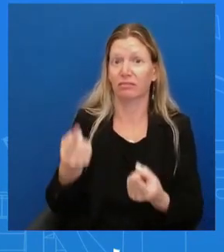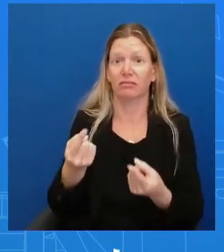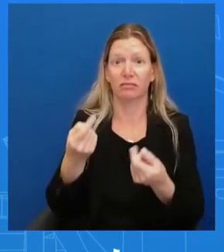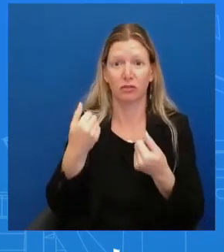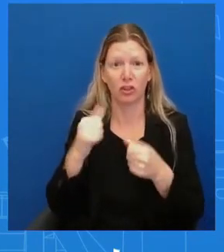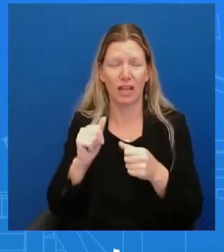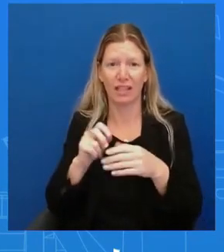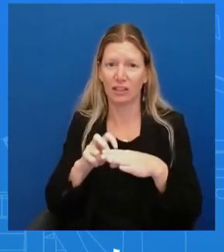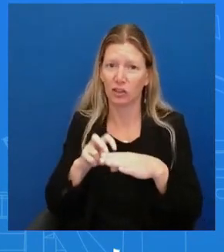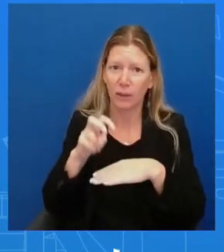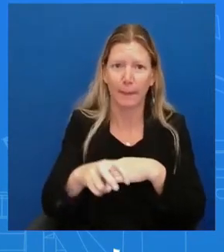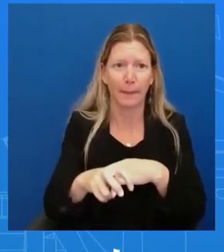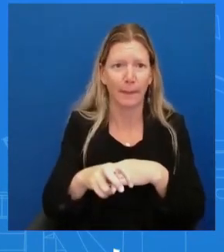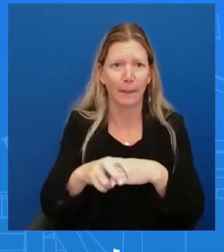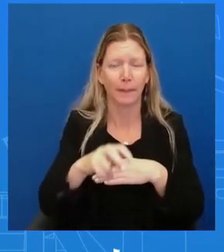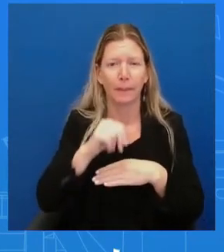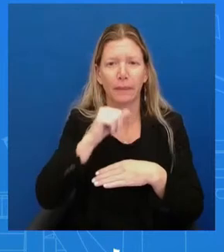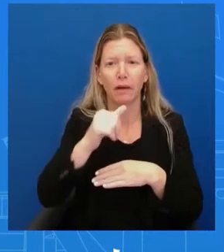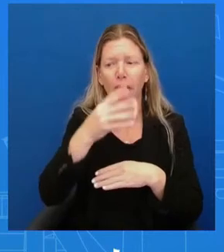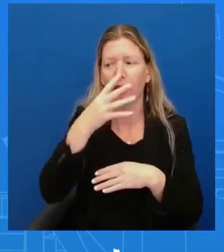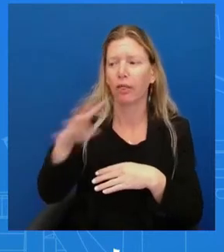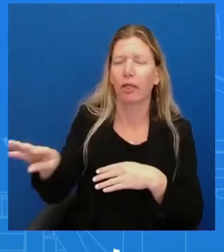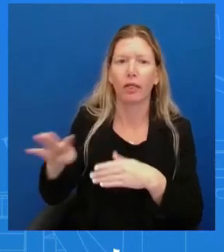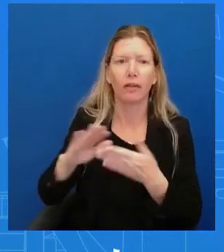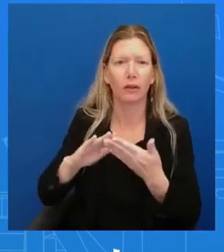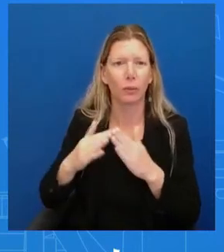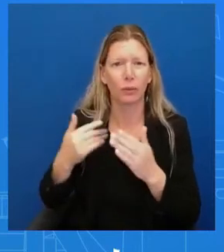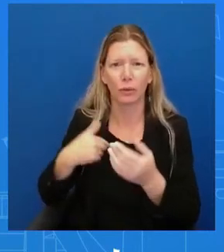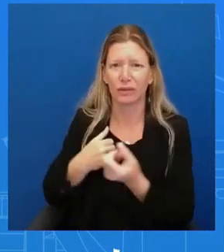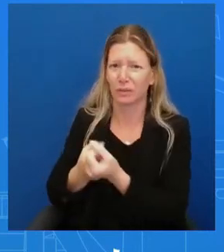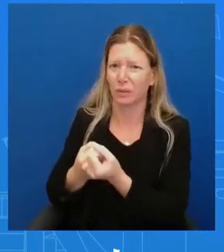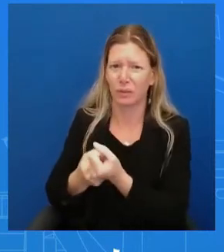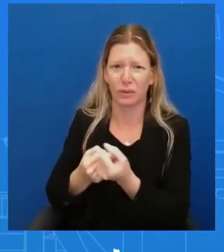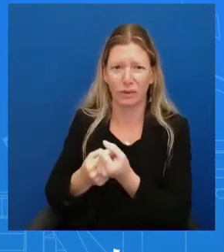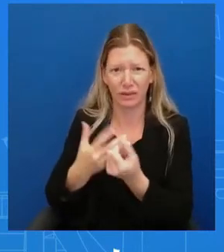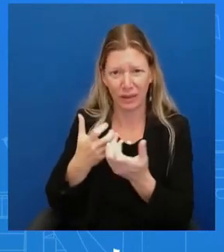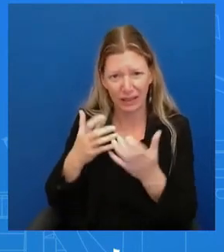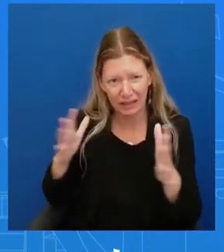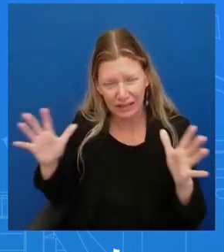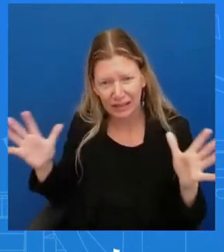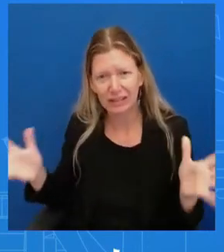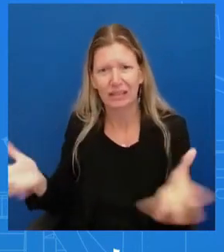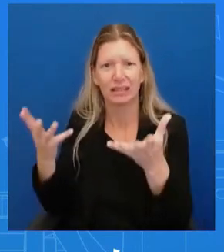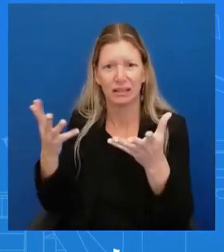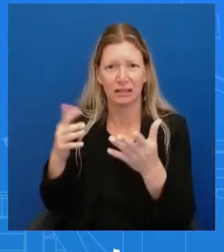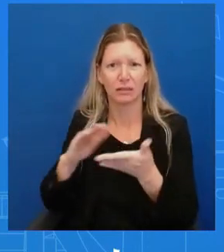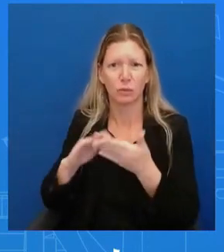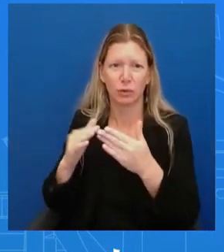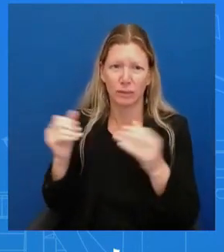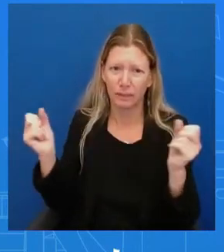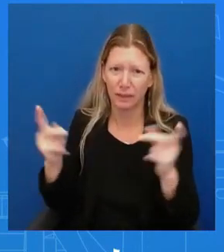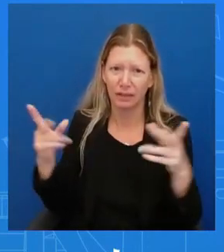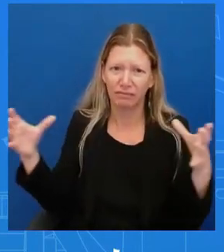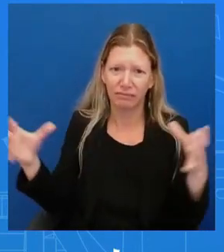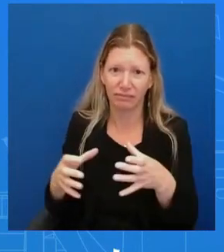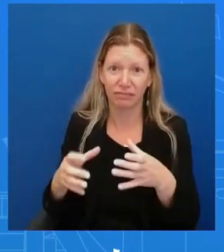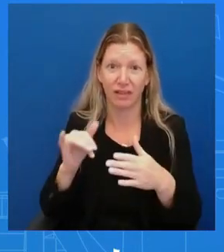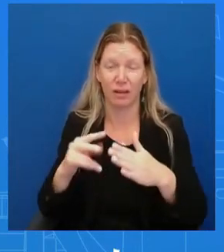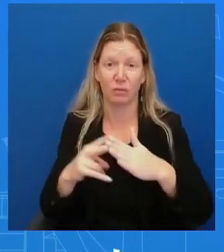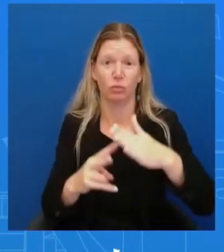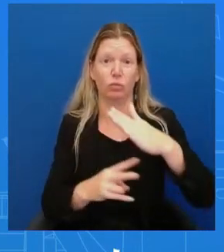assist, and we get communities put back together, right? The bridge is something that the people of Baltimore are feeling